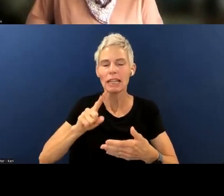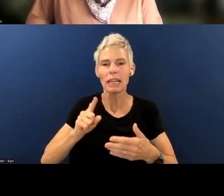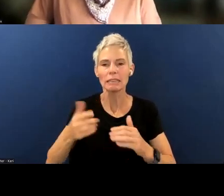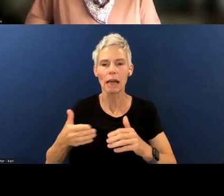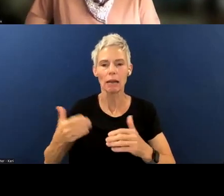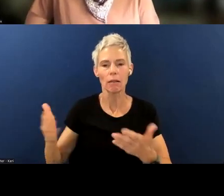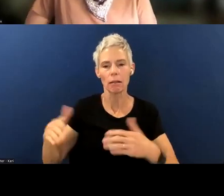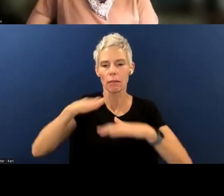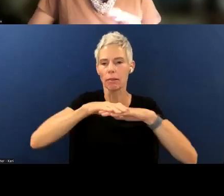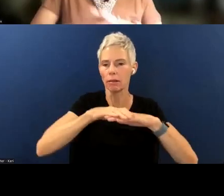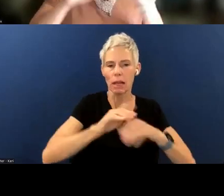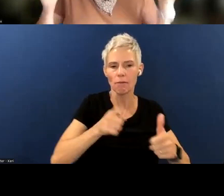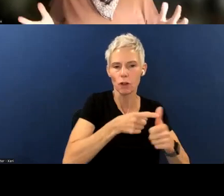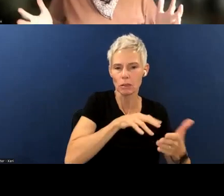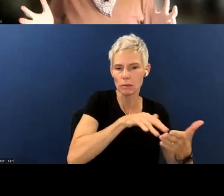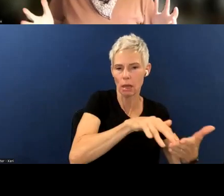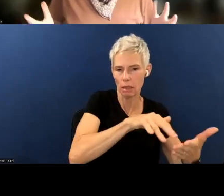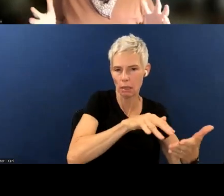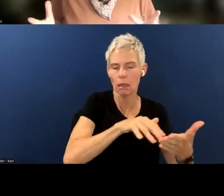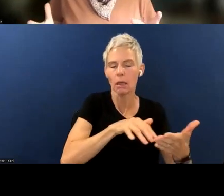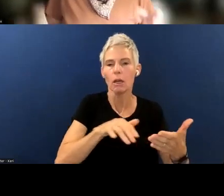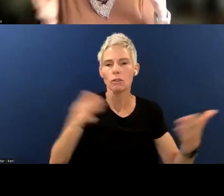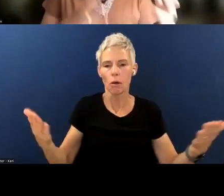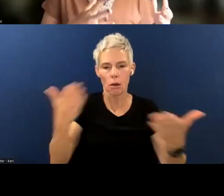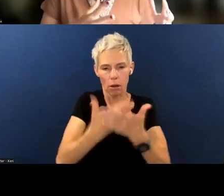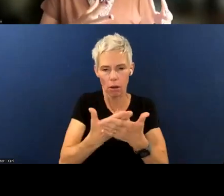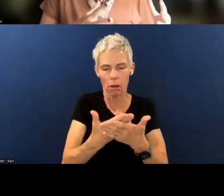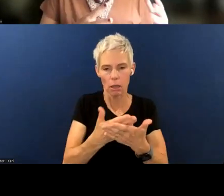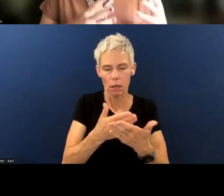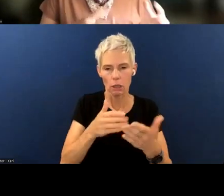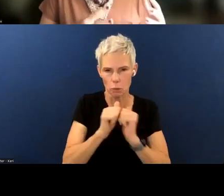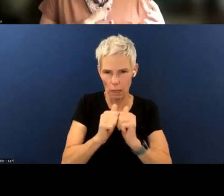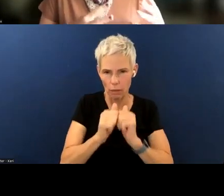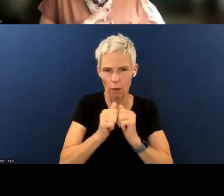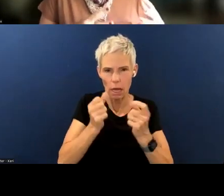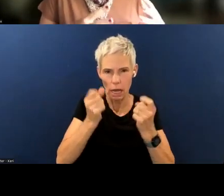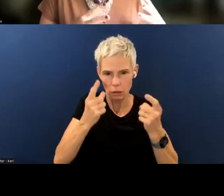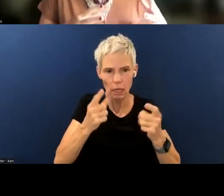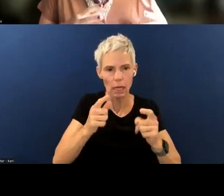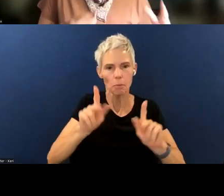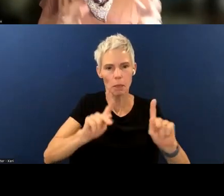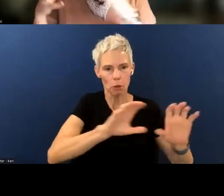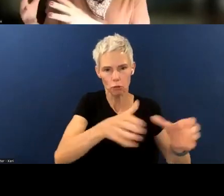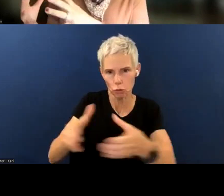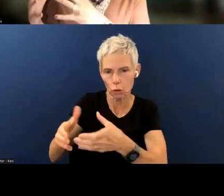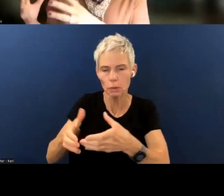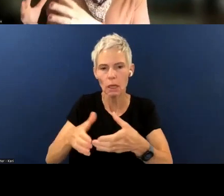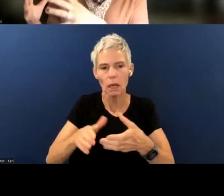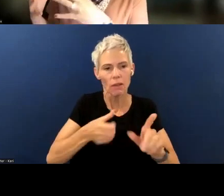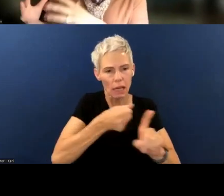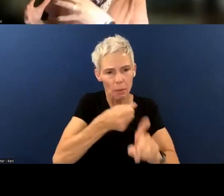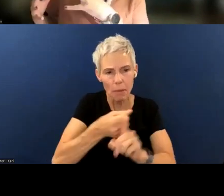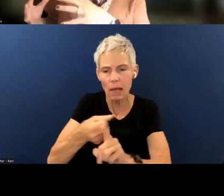November 2023. And so taken together, understanding not only the populations disproportionately impacted by suicide, but also